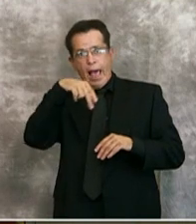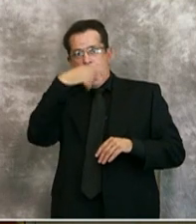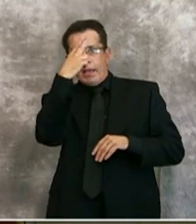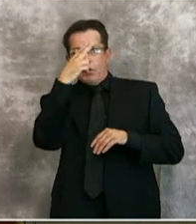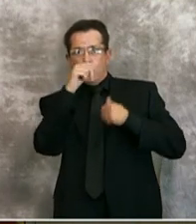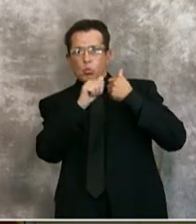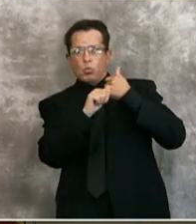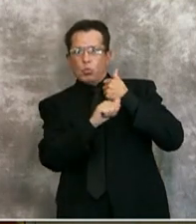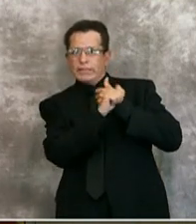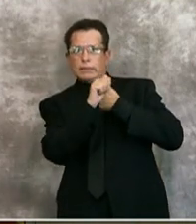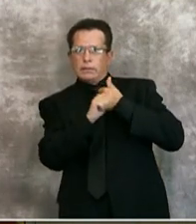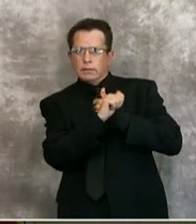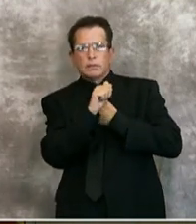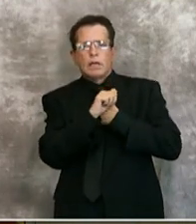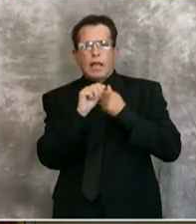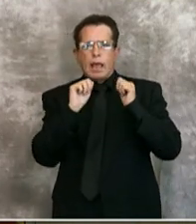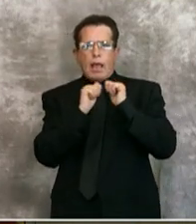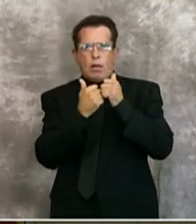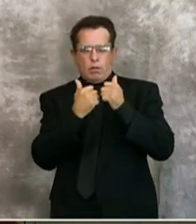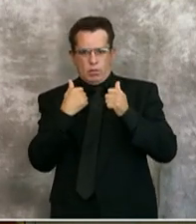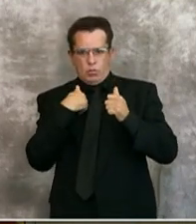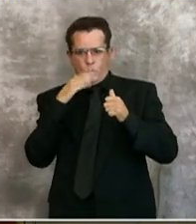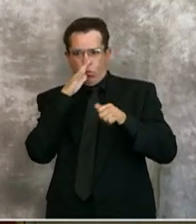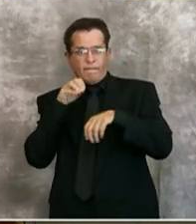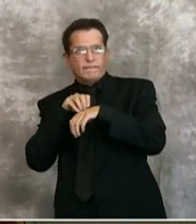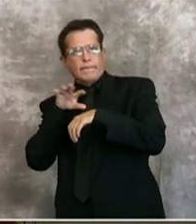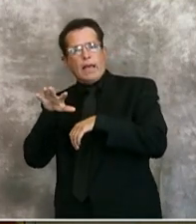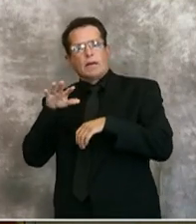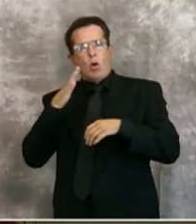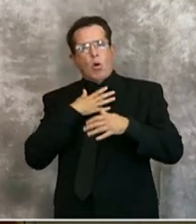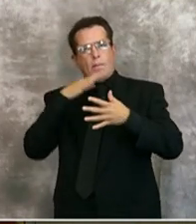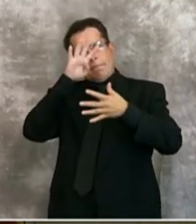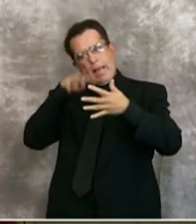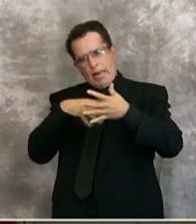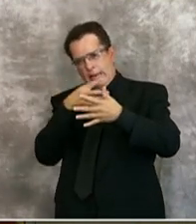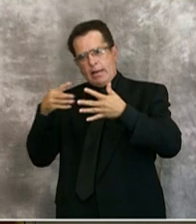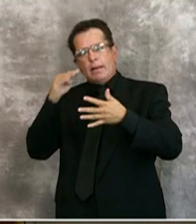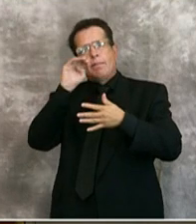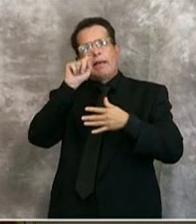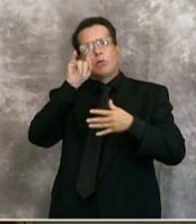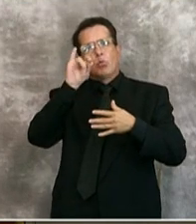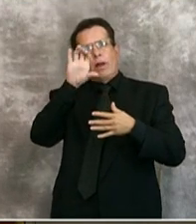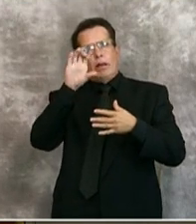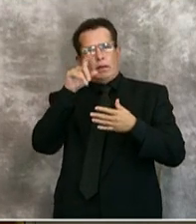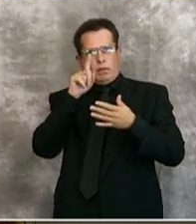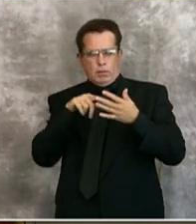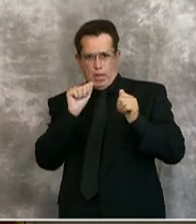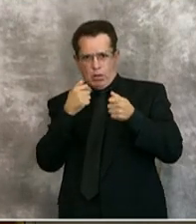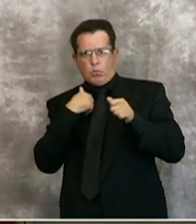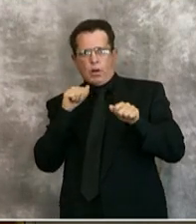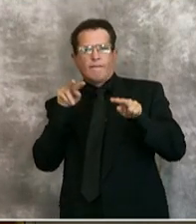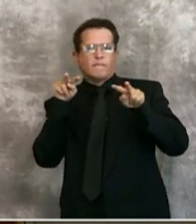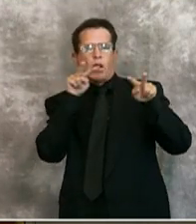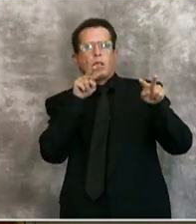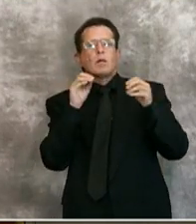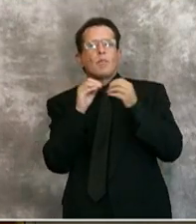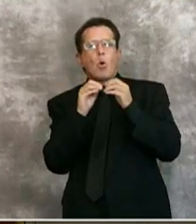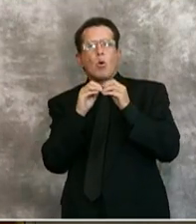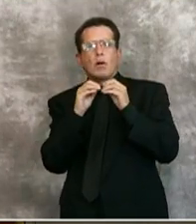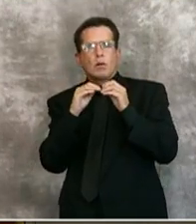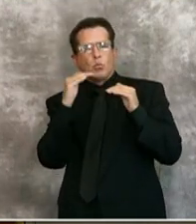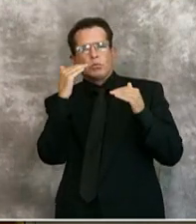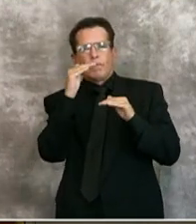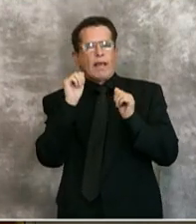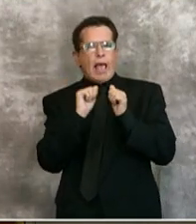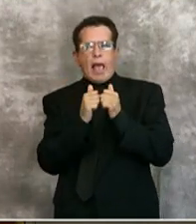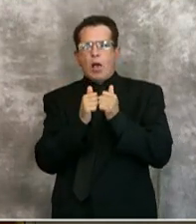potentially the metrics that we are using to monitor when there is more COVID activity, and then possibly take further restrictive action.